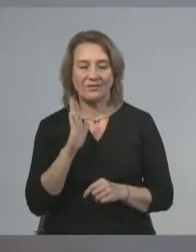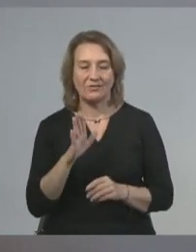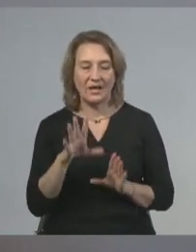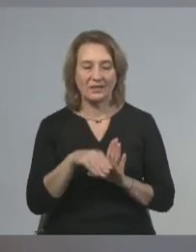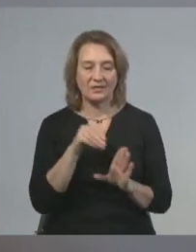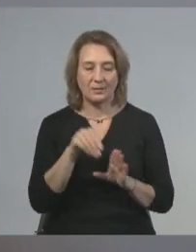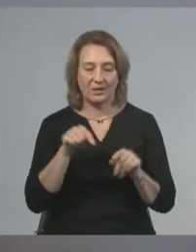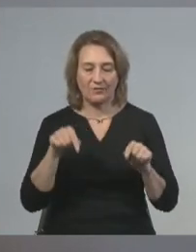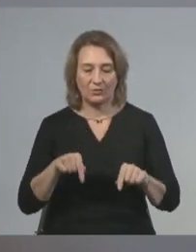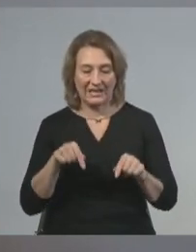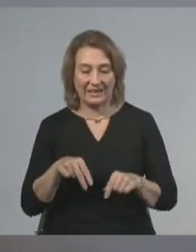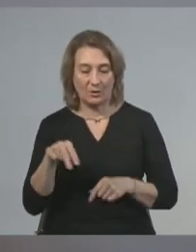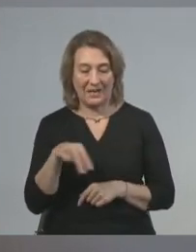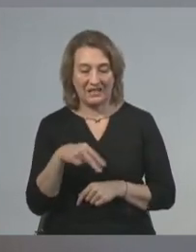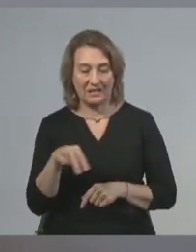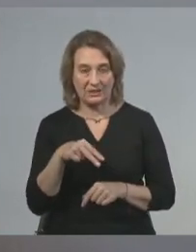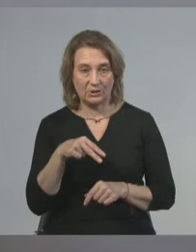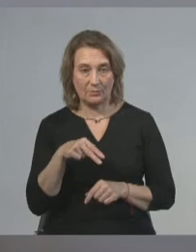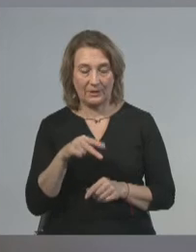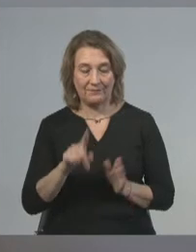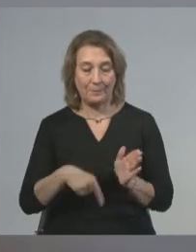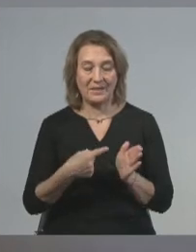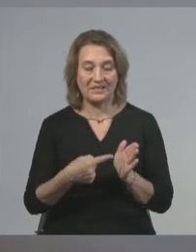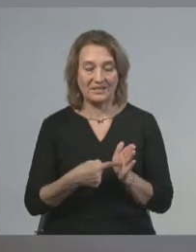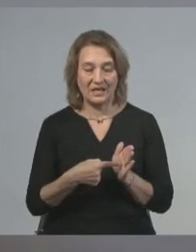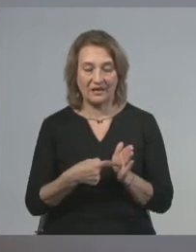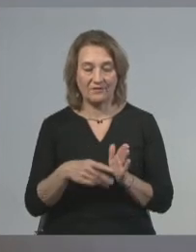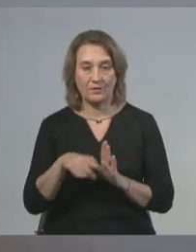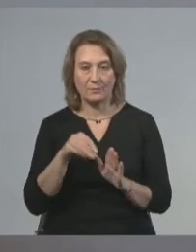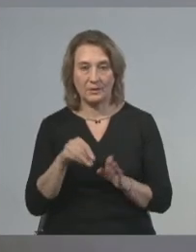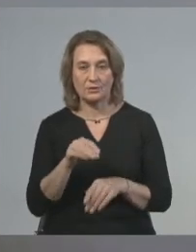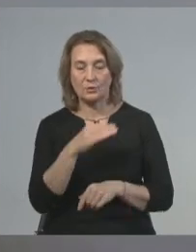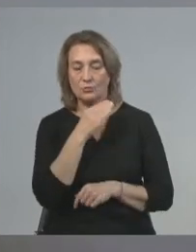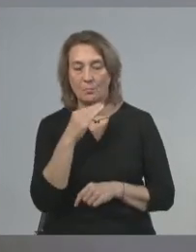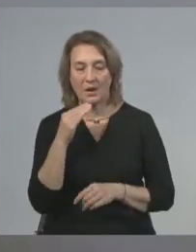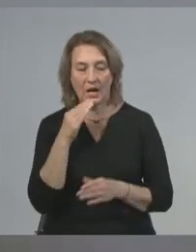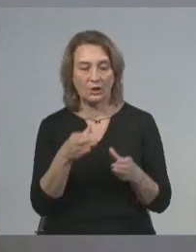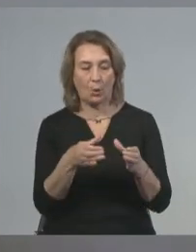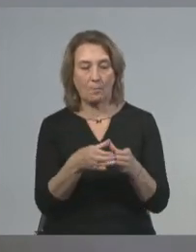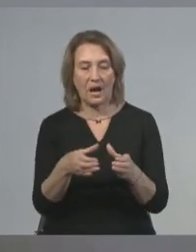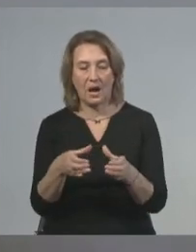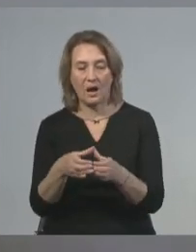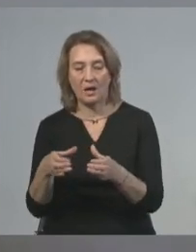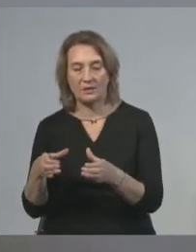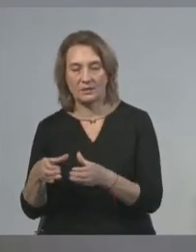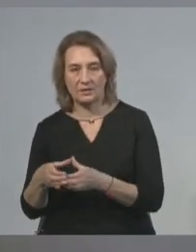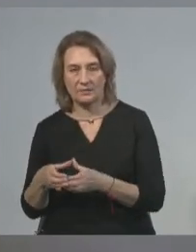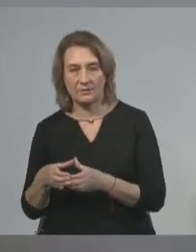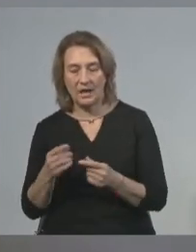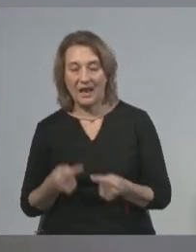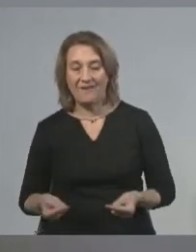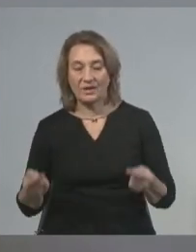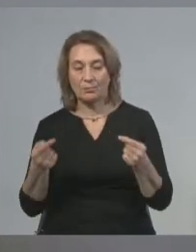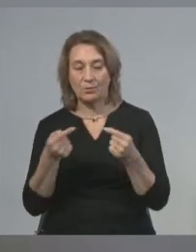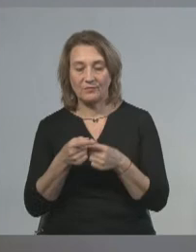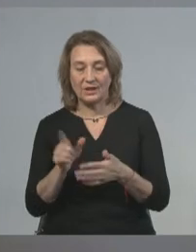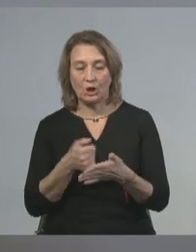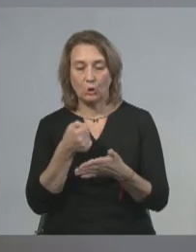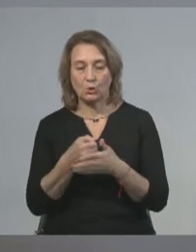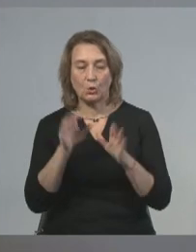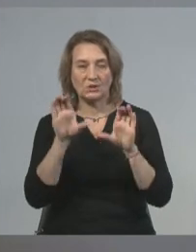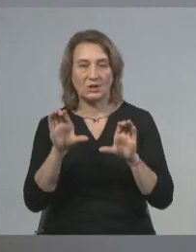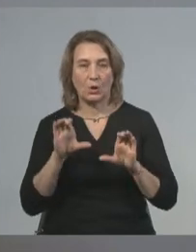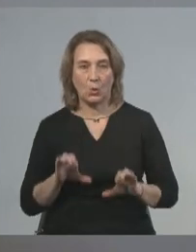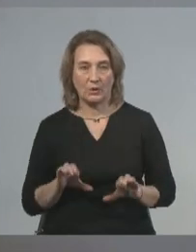bosnia so uh many parties due to lows and quotas they will put uh women on second or